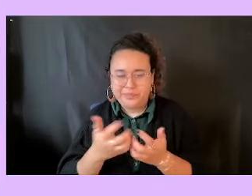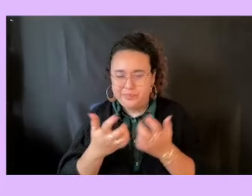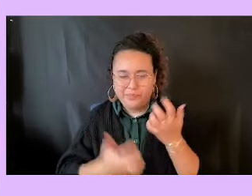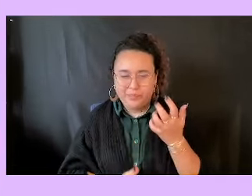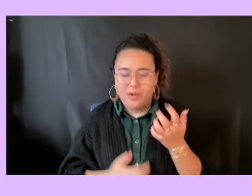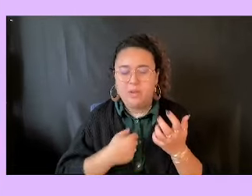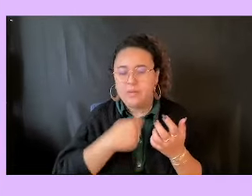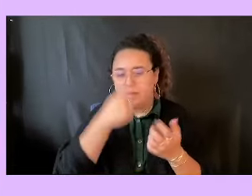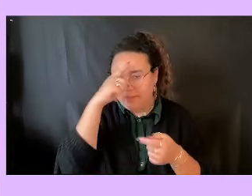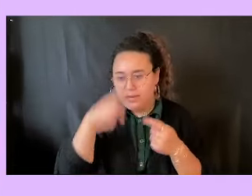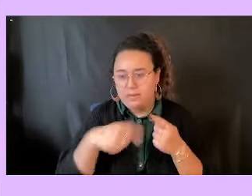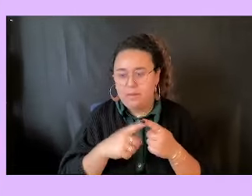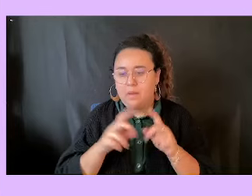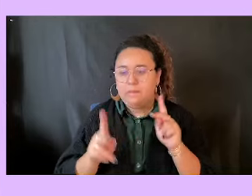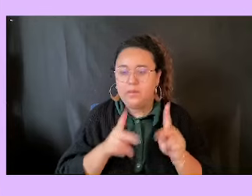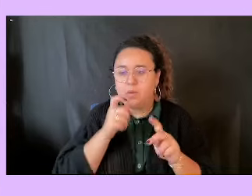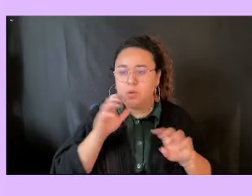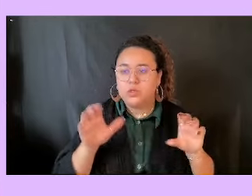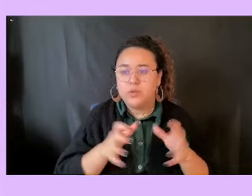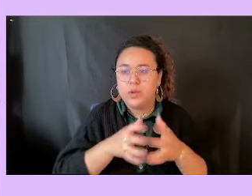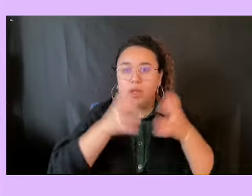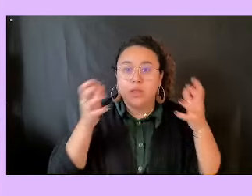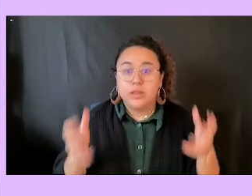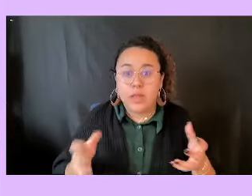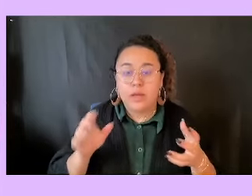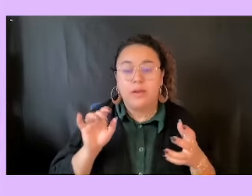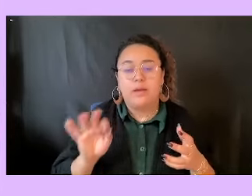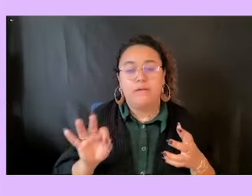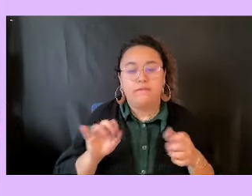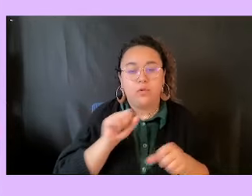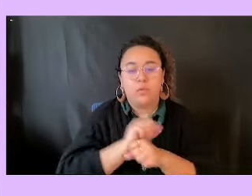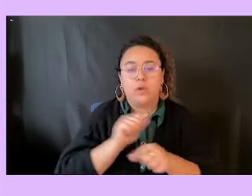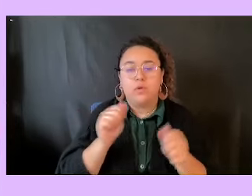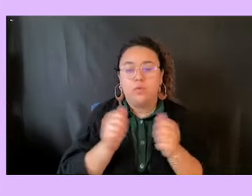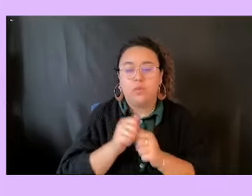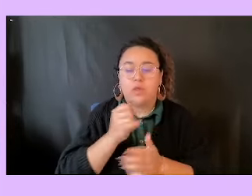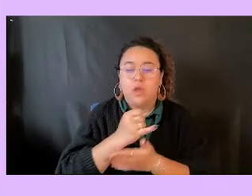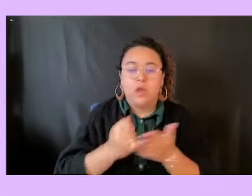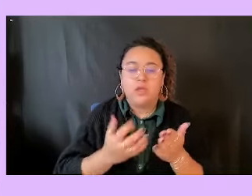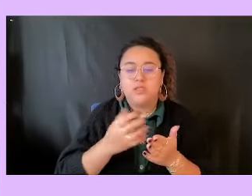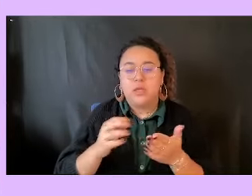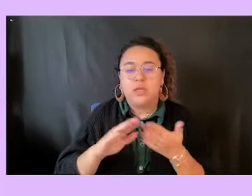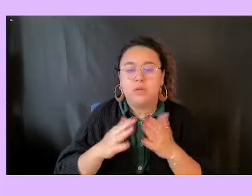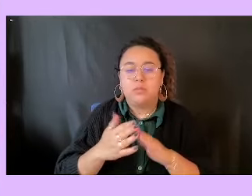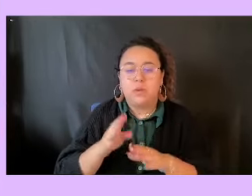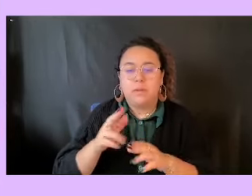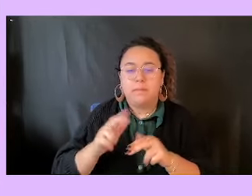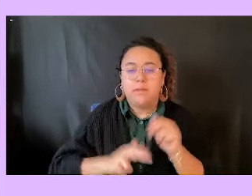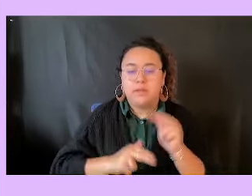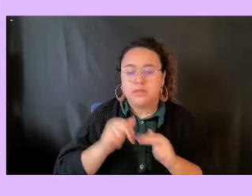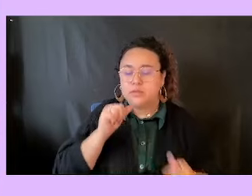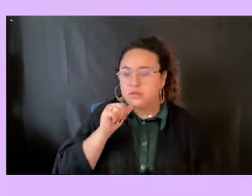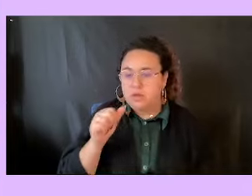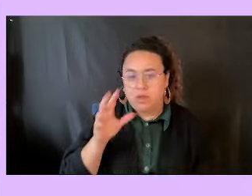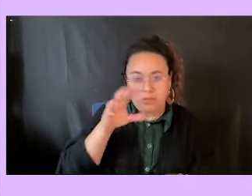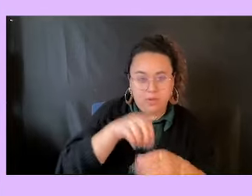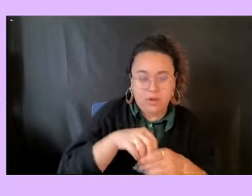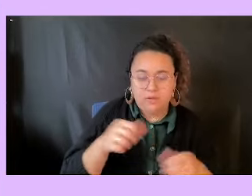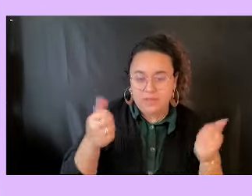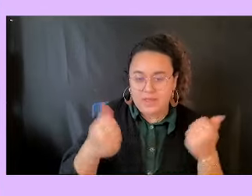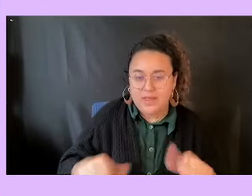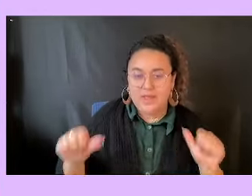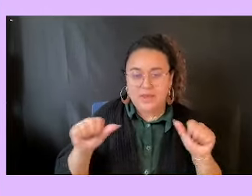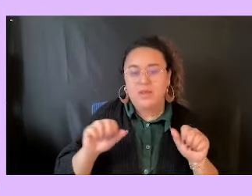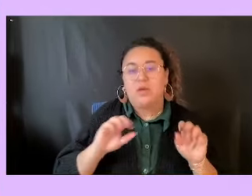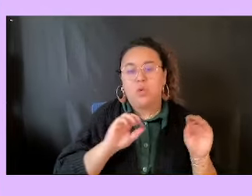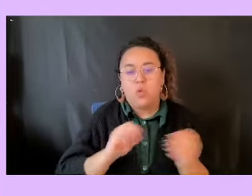just people who are doing a lot of work with arts and community building, not as part of any like